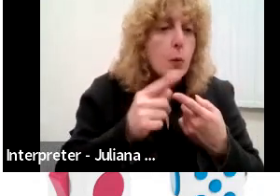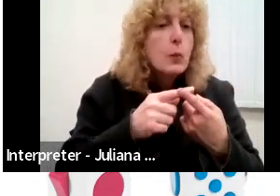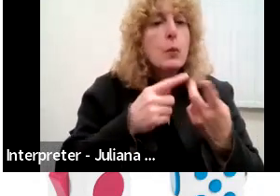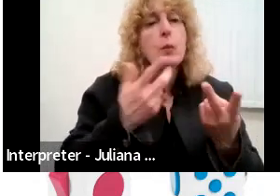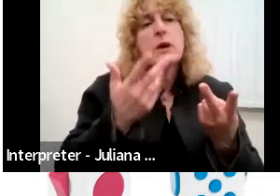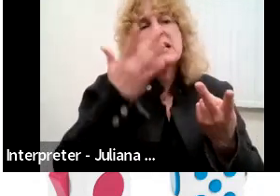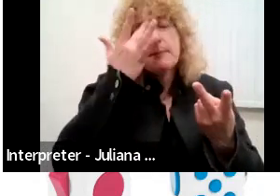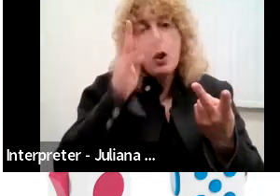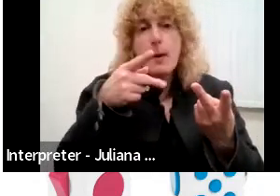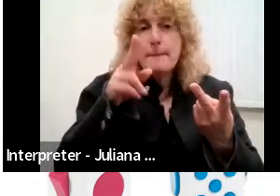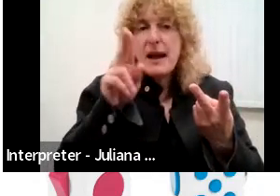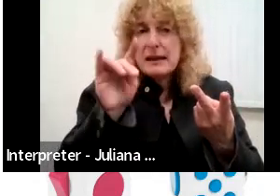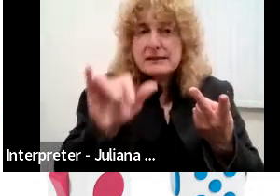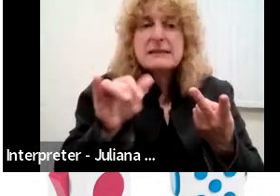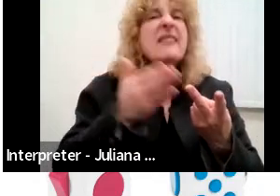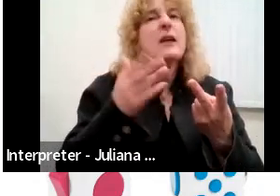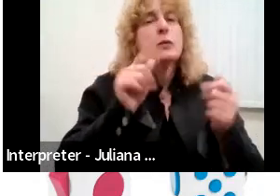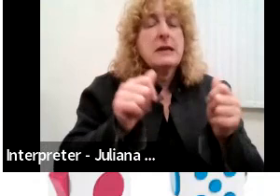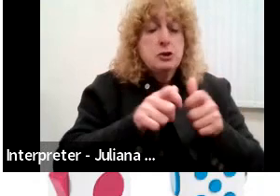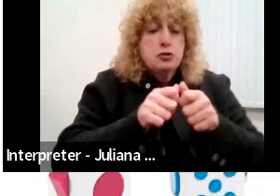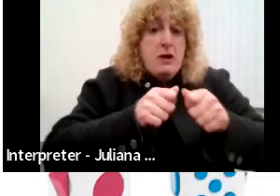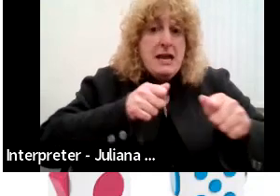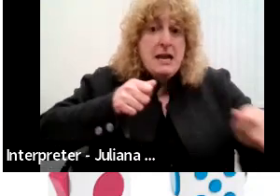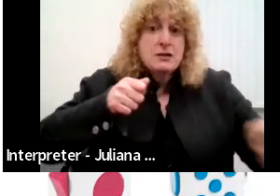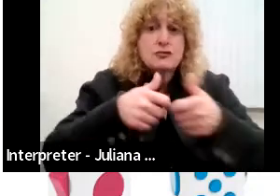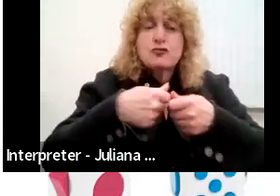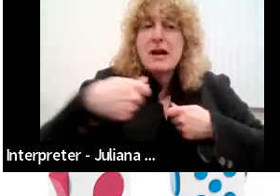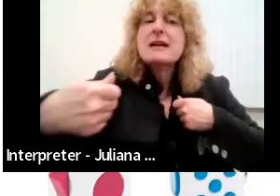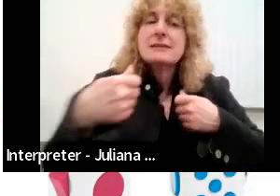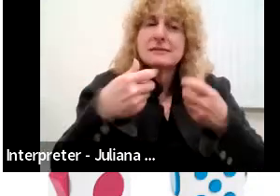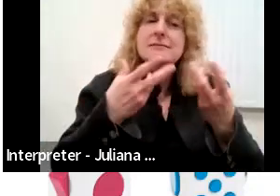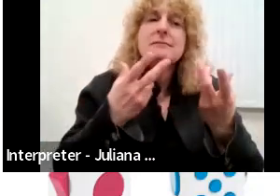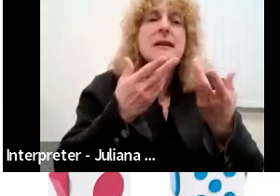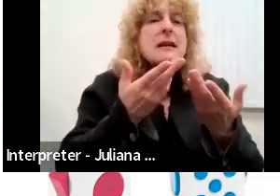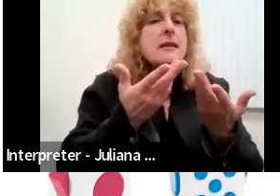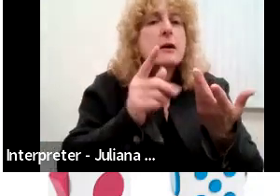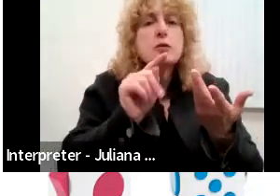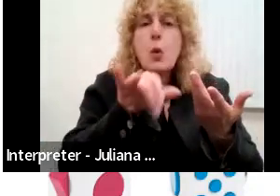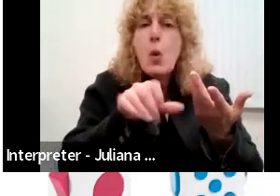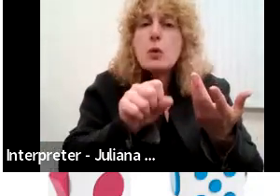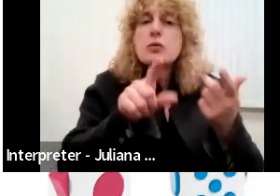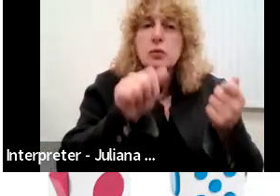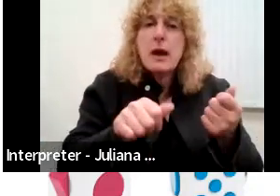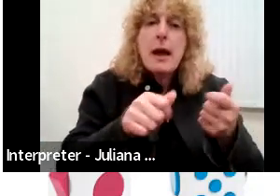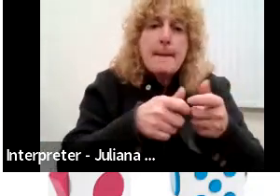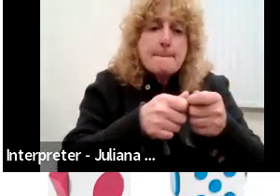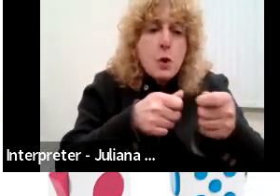putty, things that you can stretch, manipulate. I know there are toys out there that you can string apart and pull